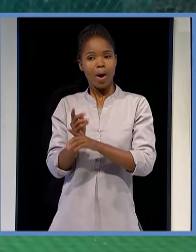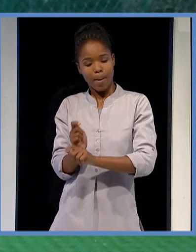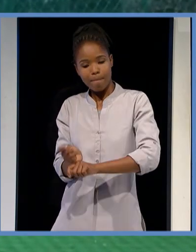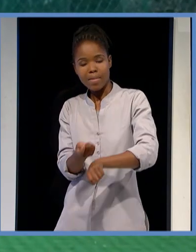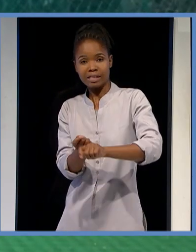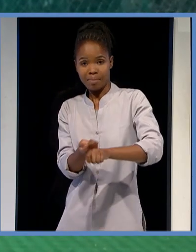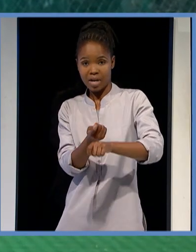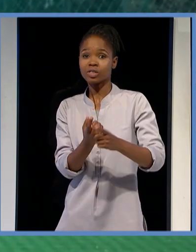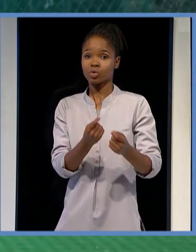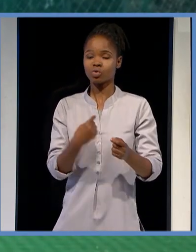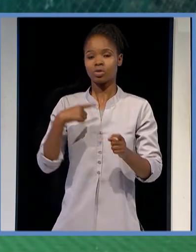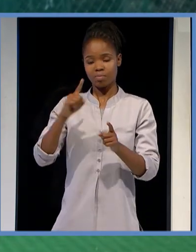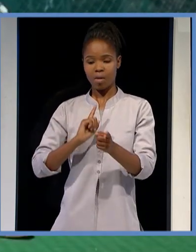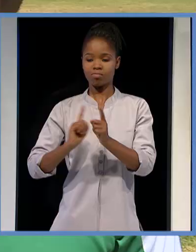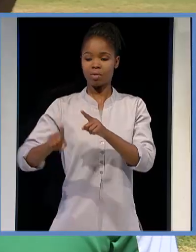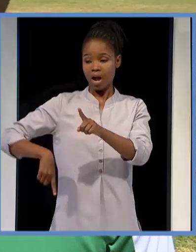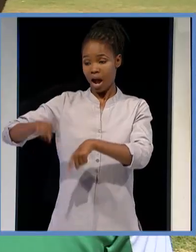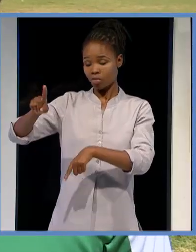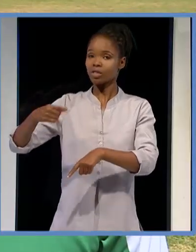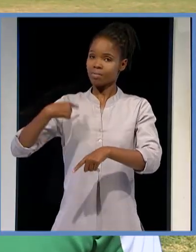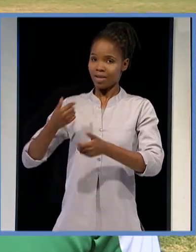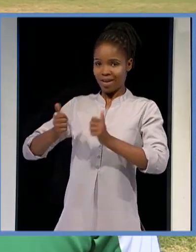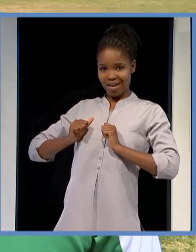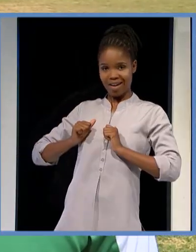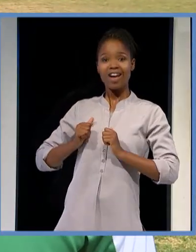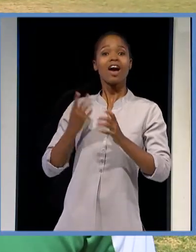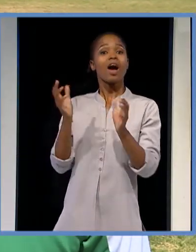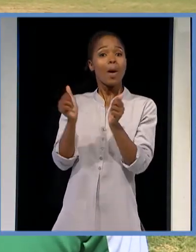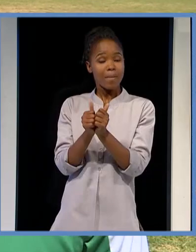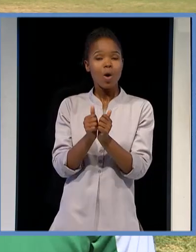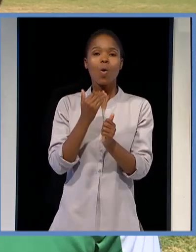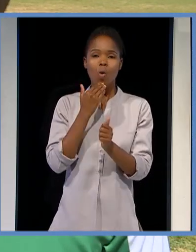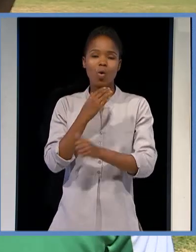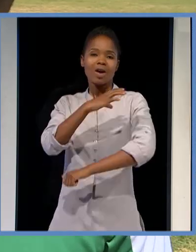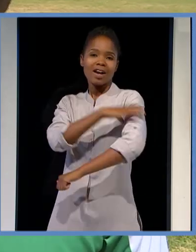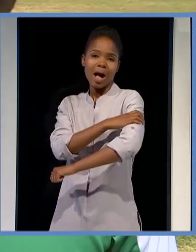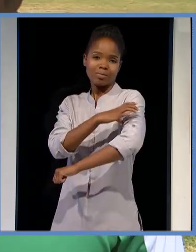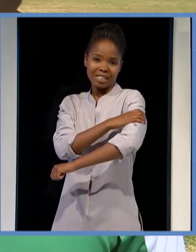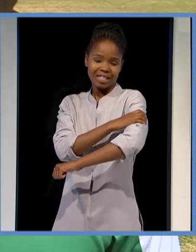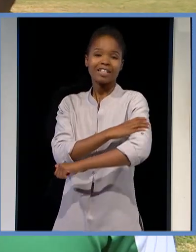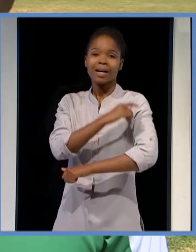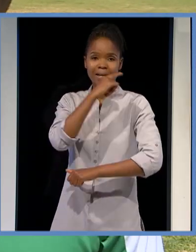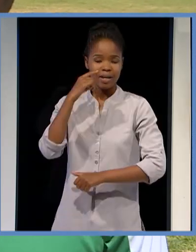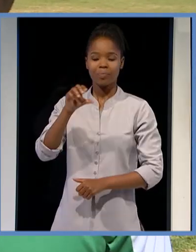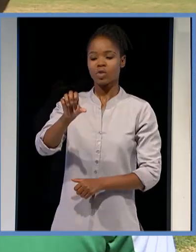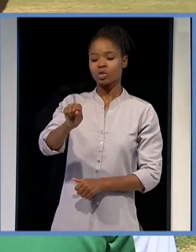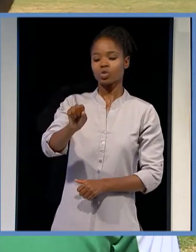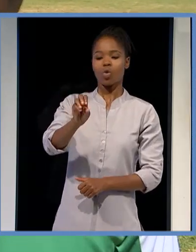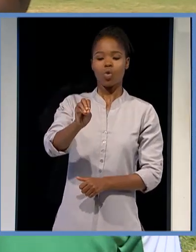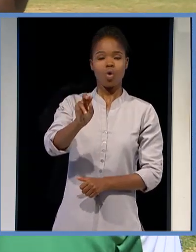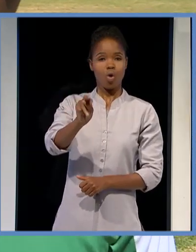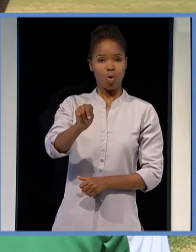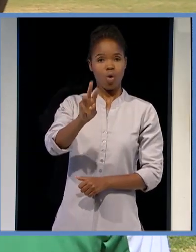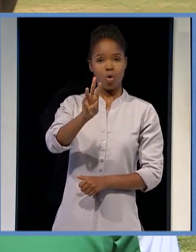after that, after he got out, I got to bat with our captain, Sonwabile Bila, who was really a very